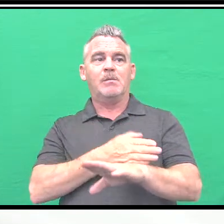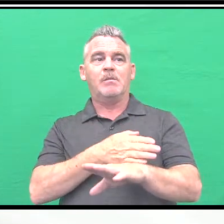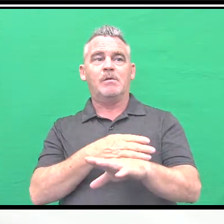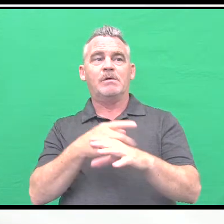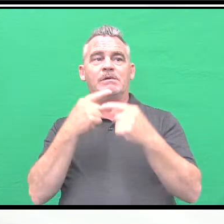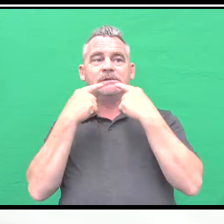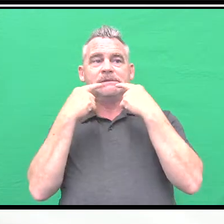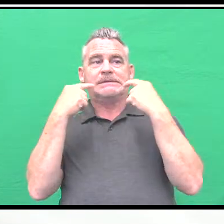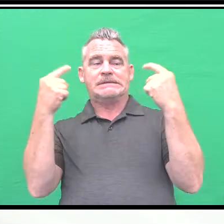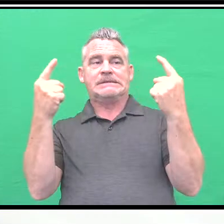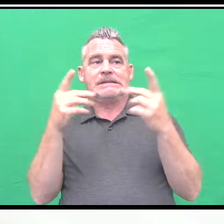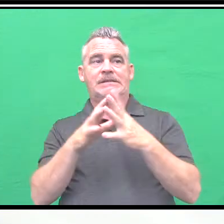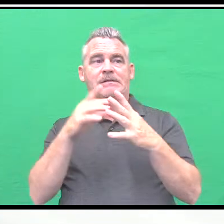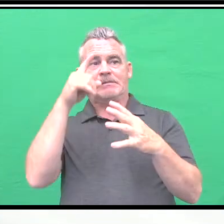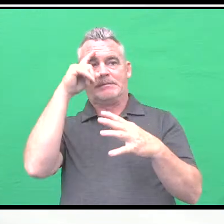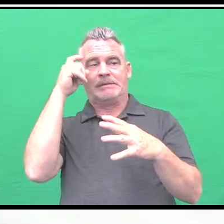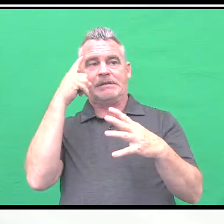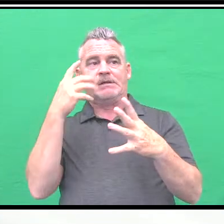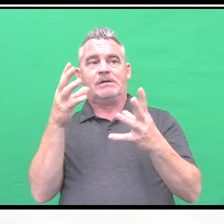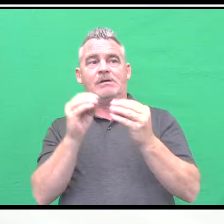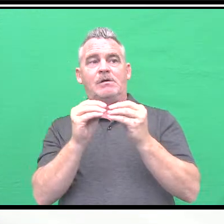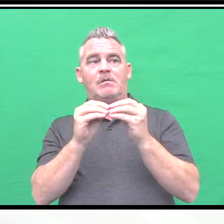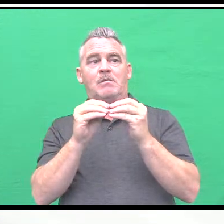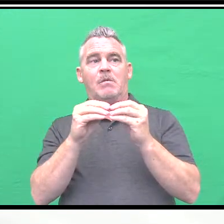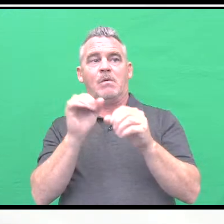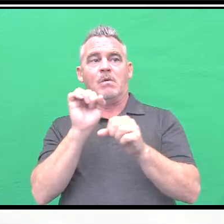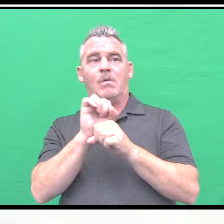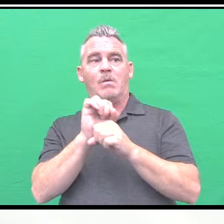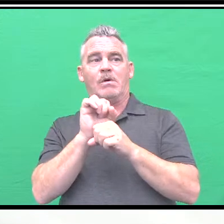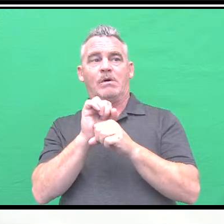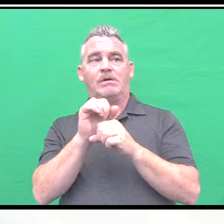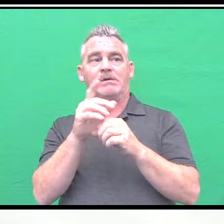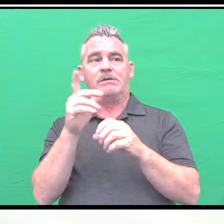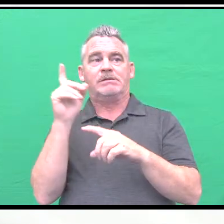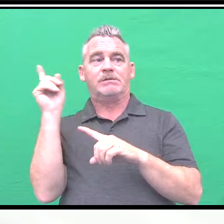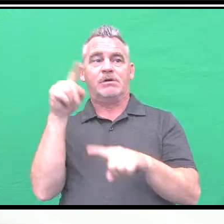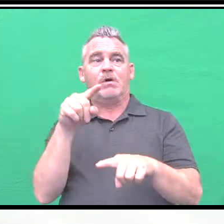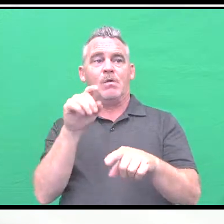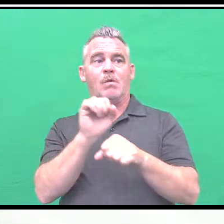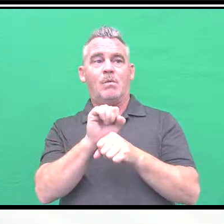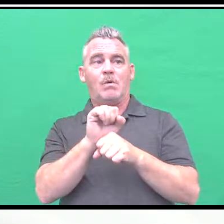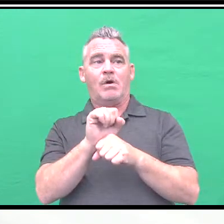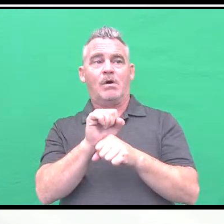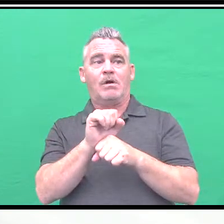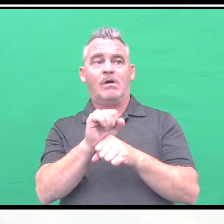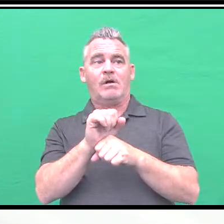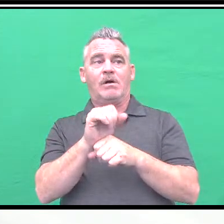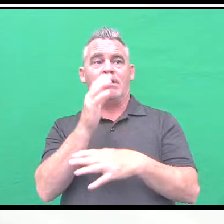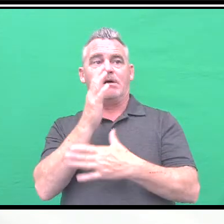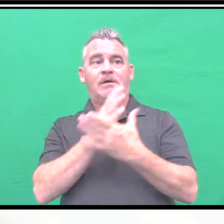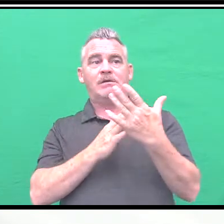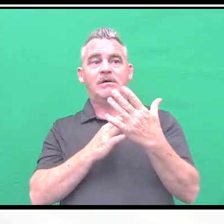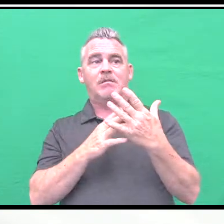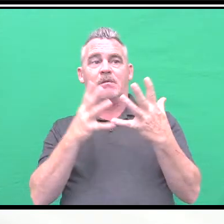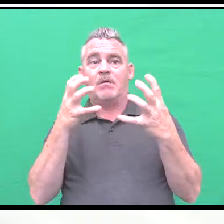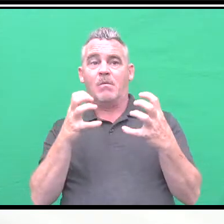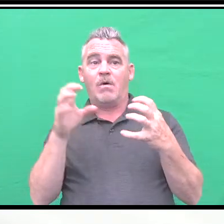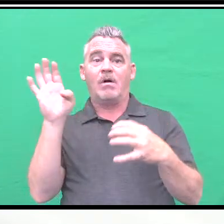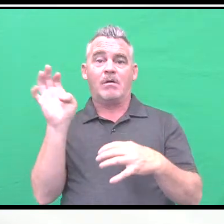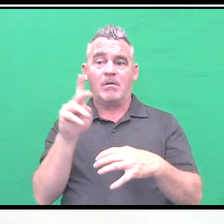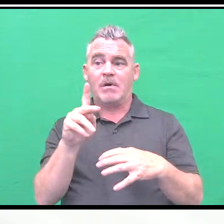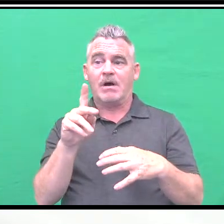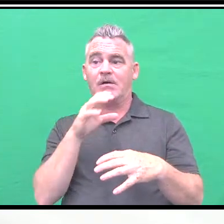we're able to get employees physically at work where they're in some cases want to go back to their old job very quickly.